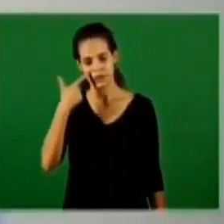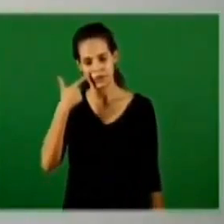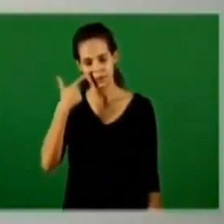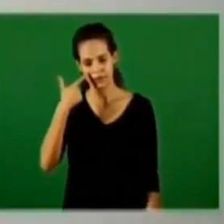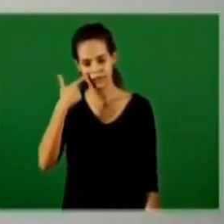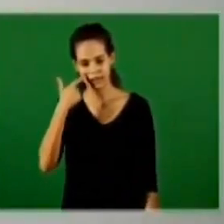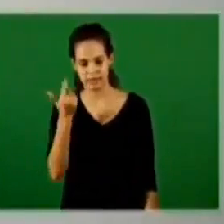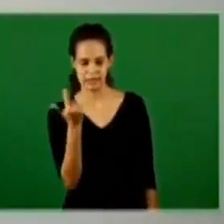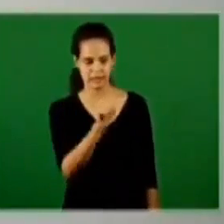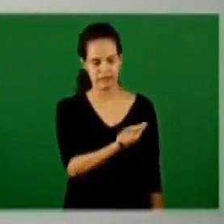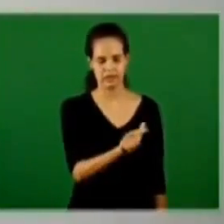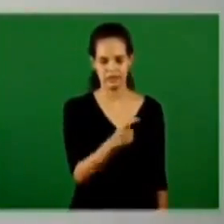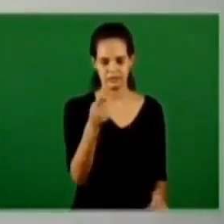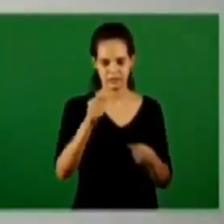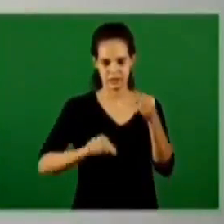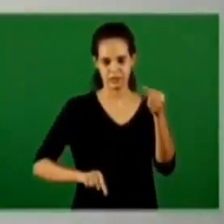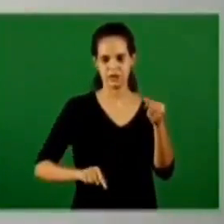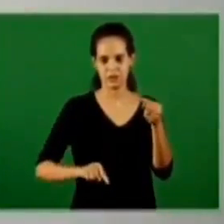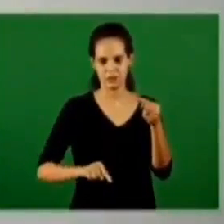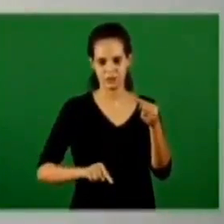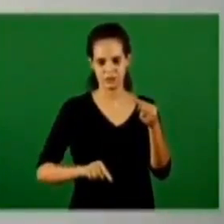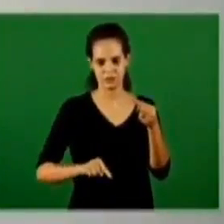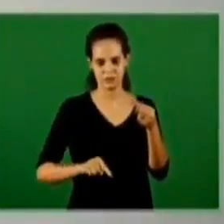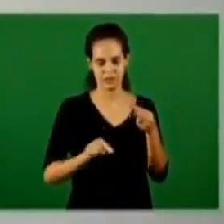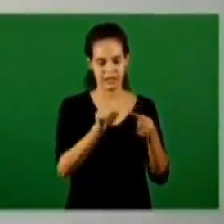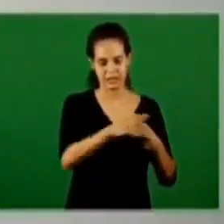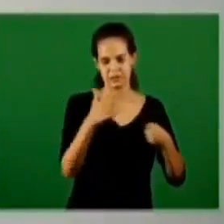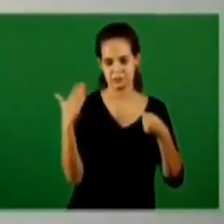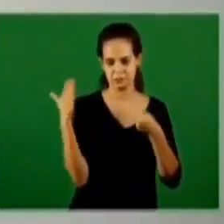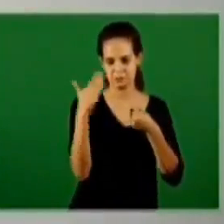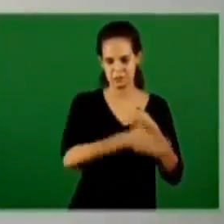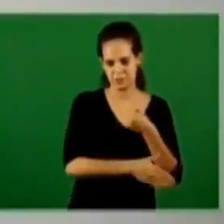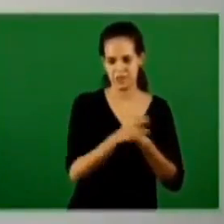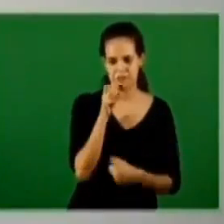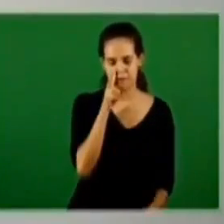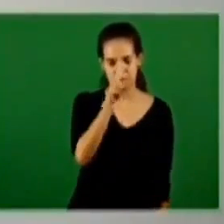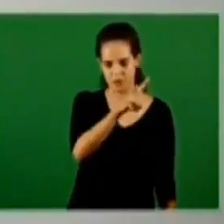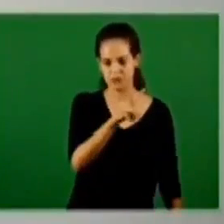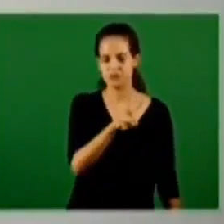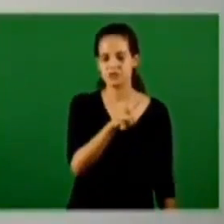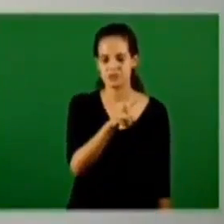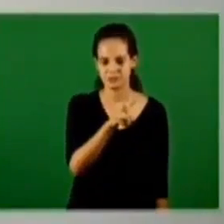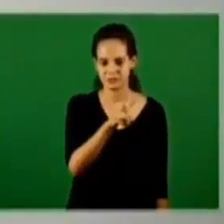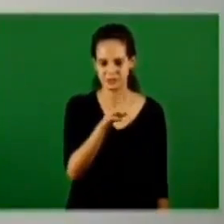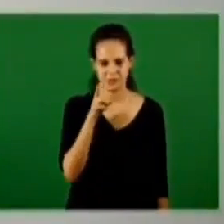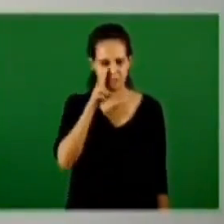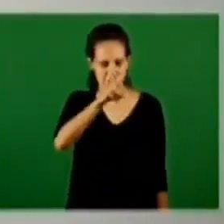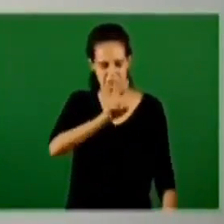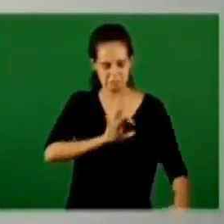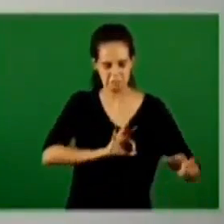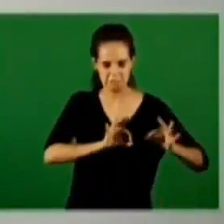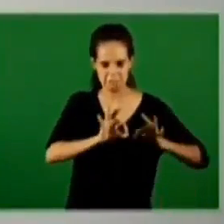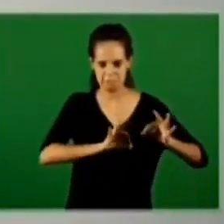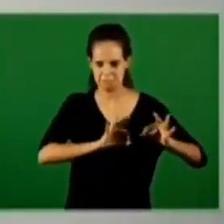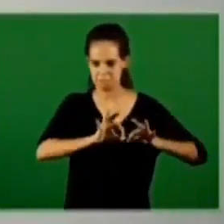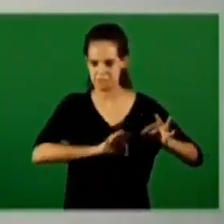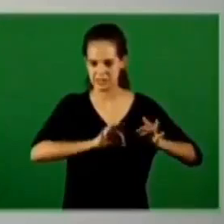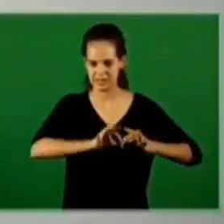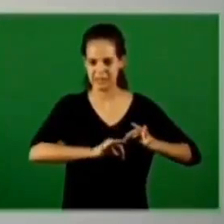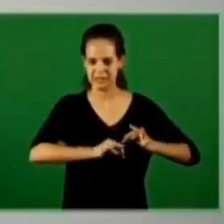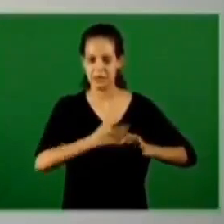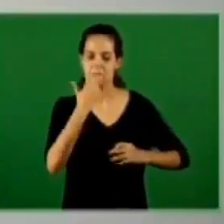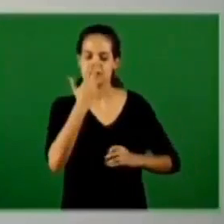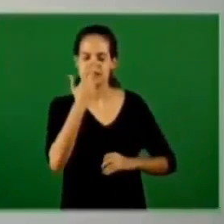is that the opposing team had a defensive system that was very strong, very well done. It was